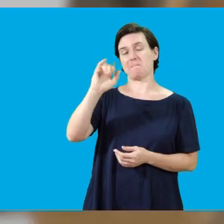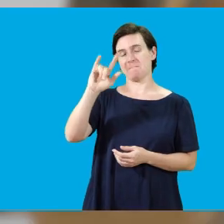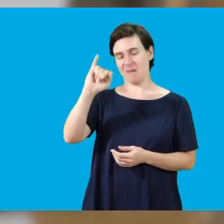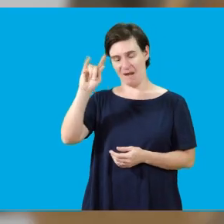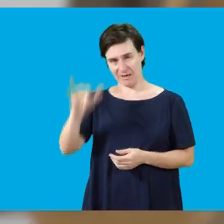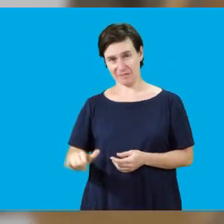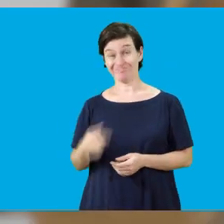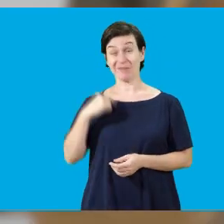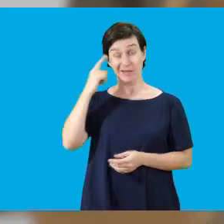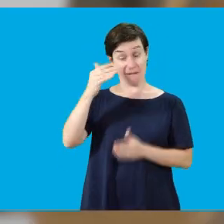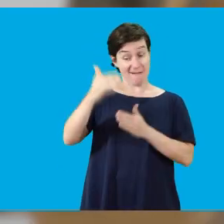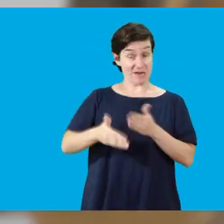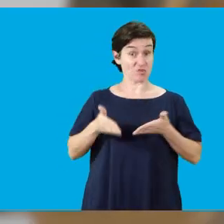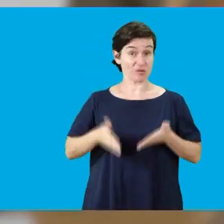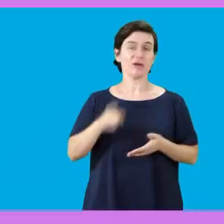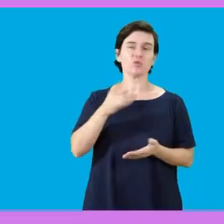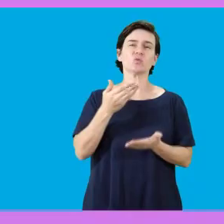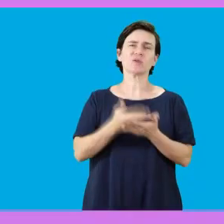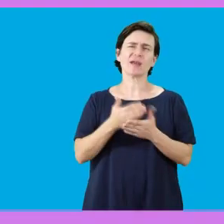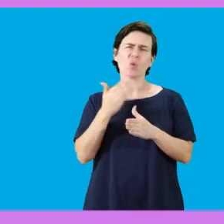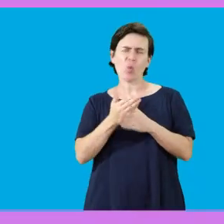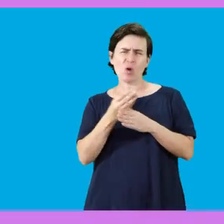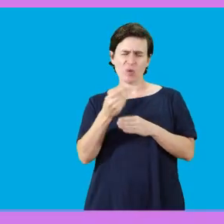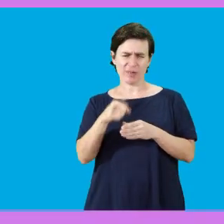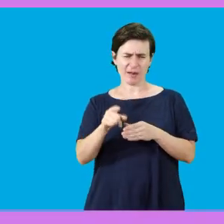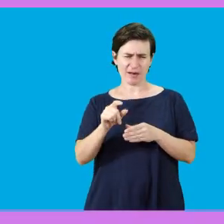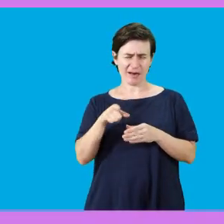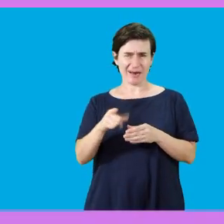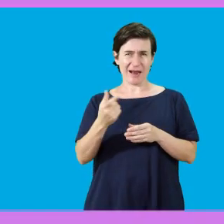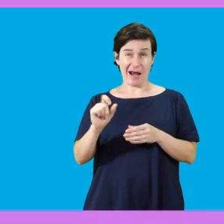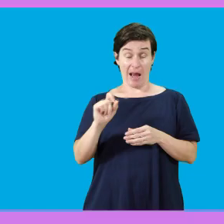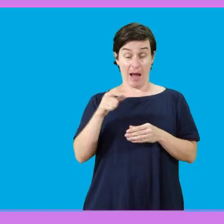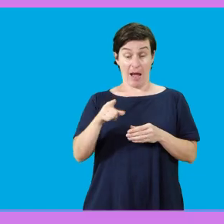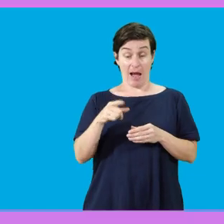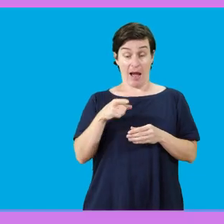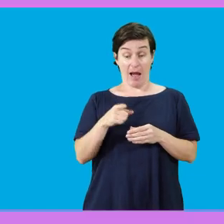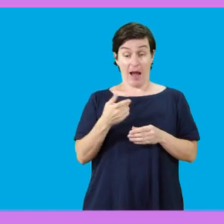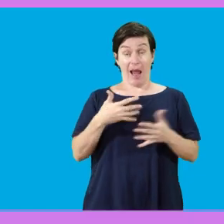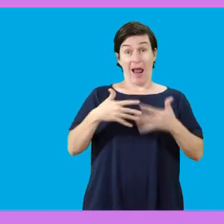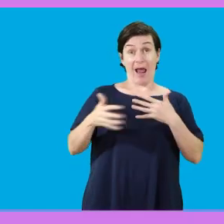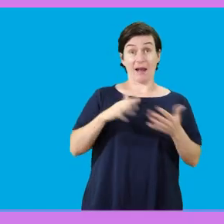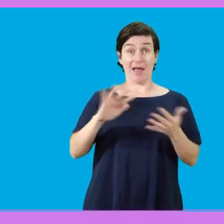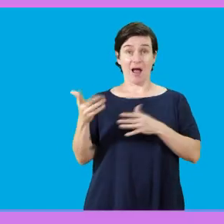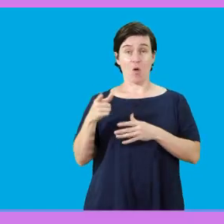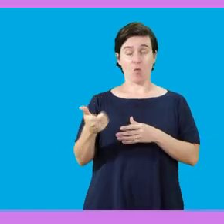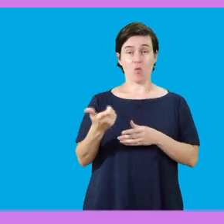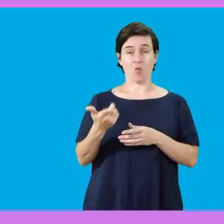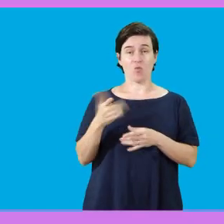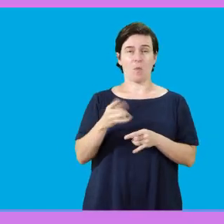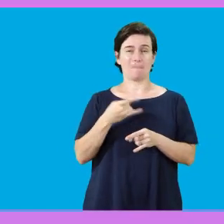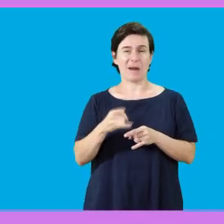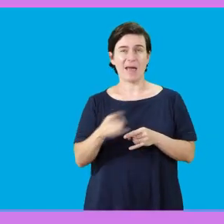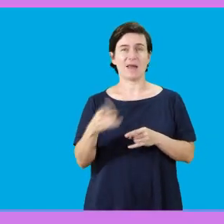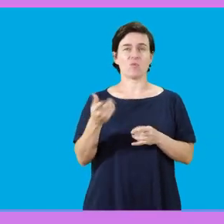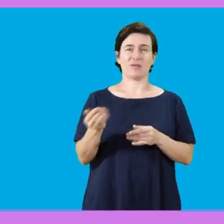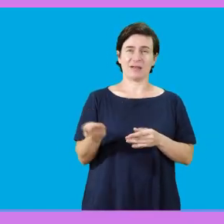At the end of this lesson, you should be able to work with situations involving games of coins and dice, work with weather